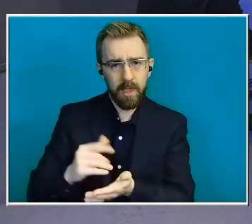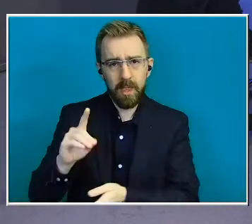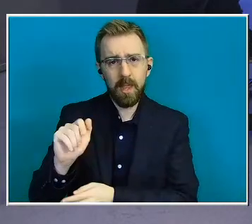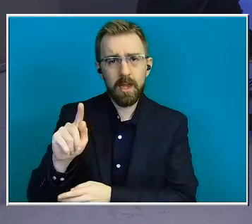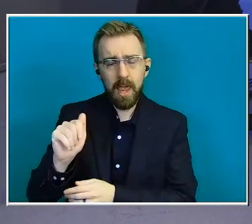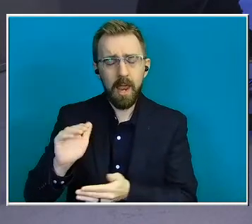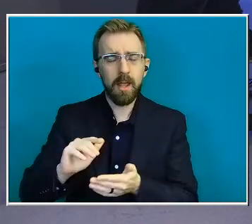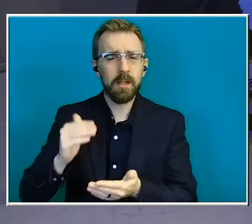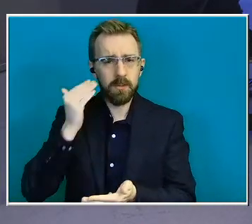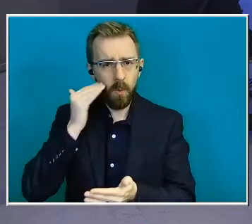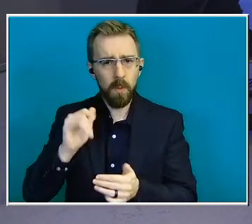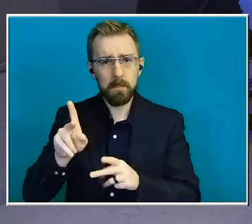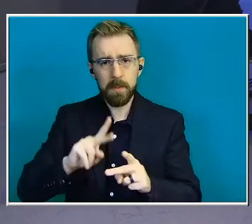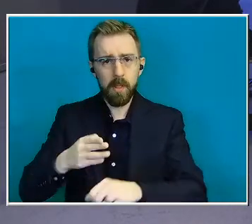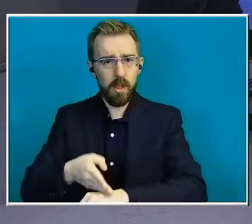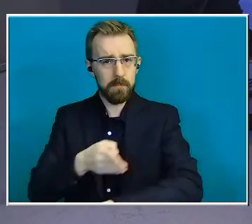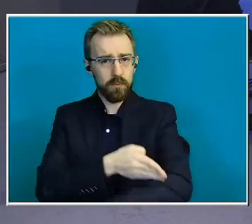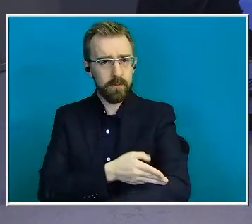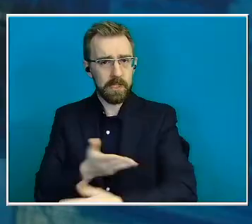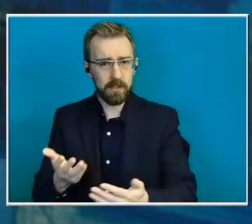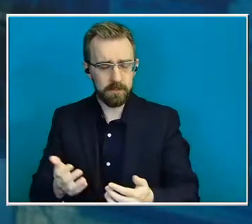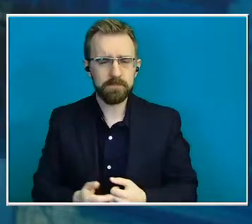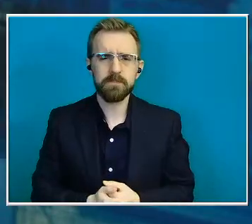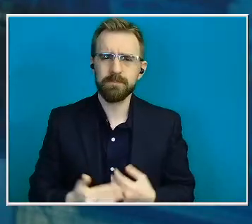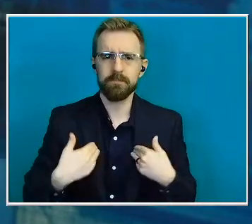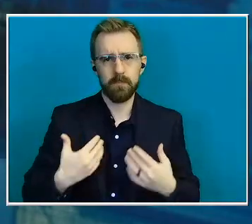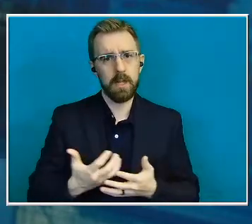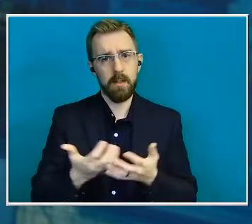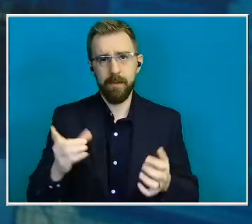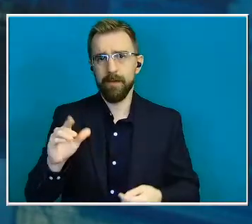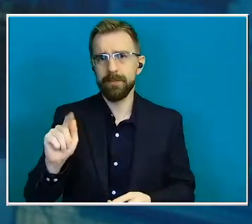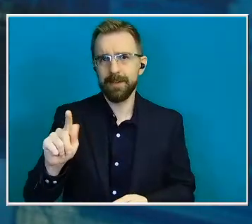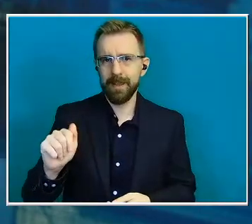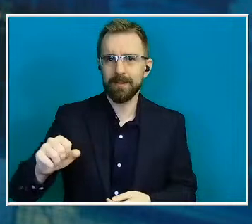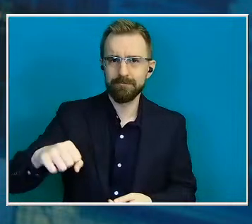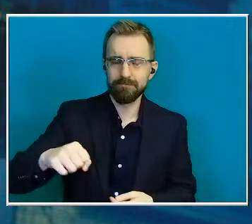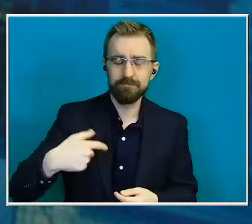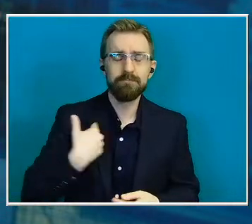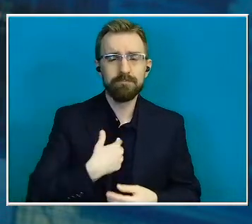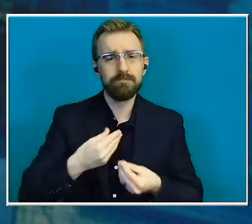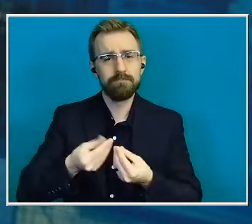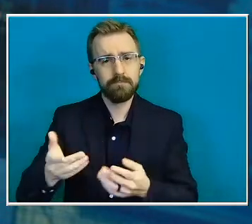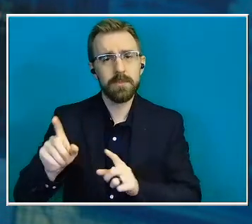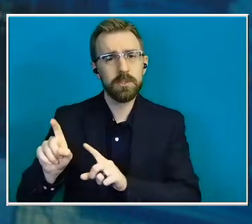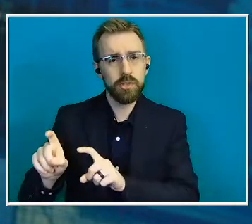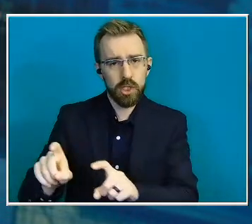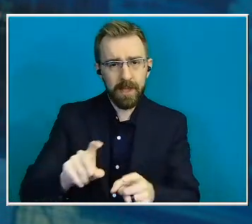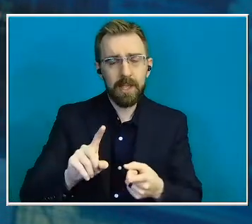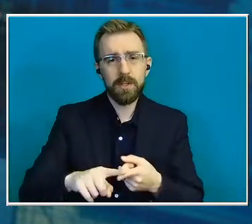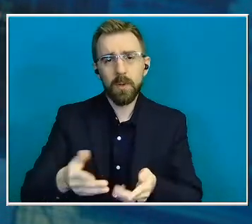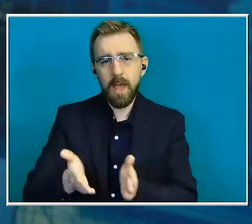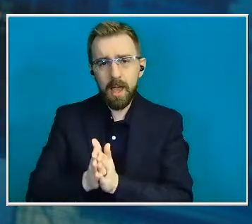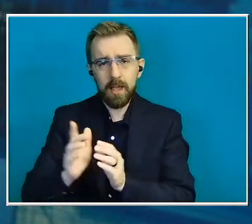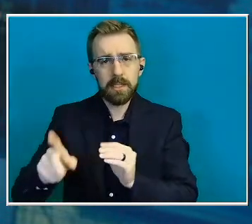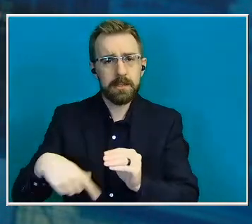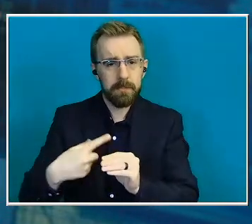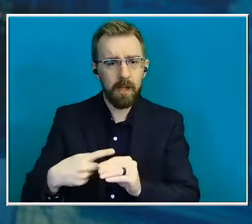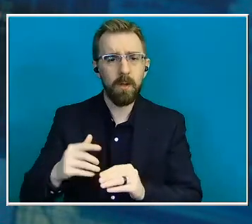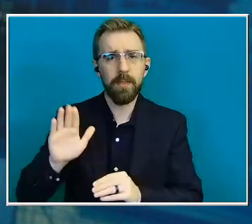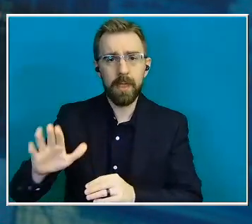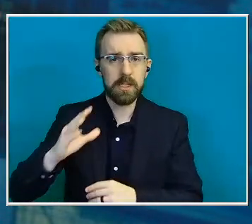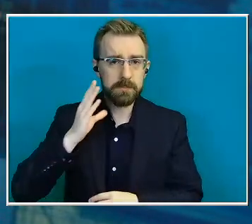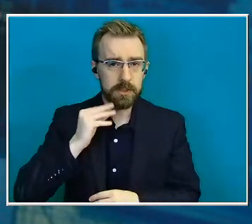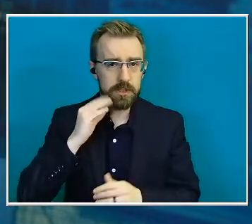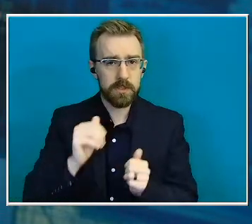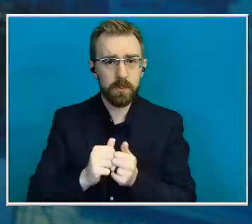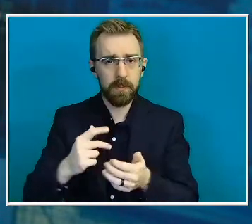better? So we have a lot of data. So we administer surveys to ask them about their experience with the program,